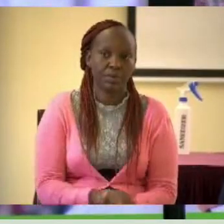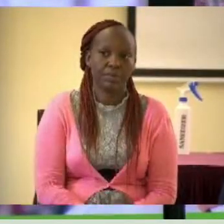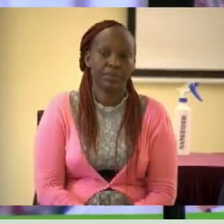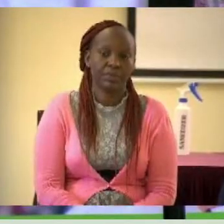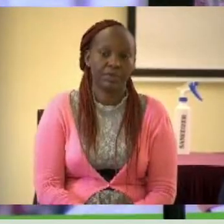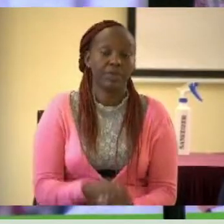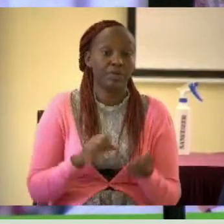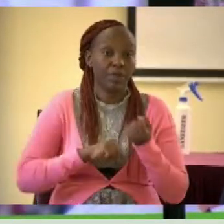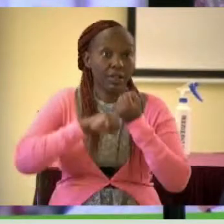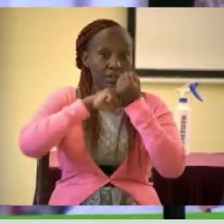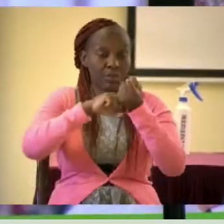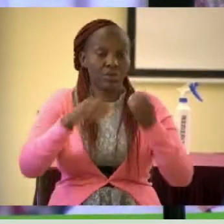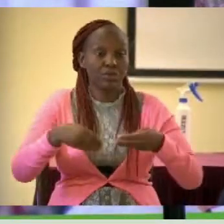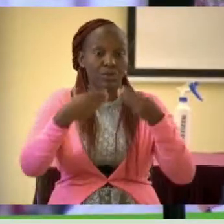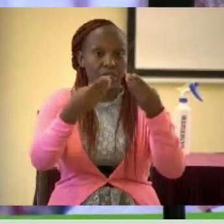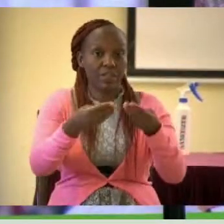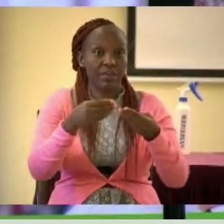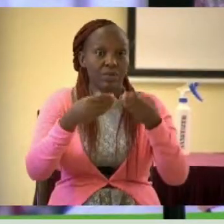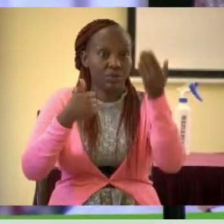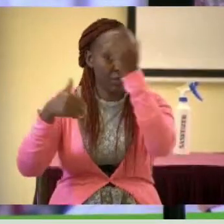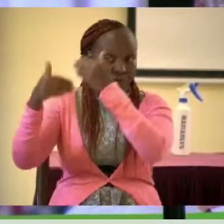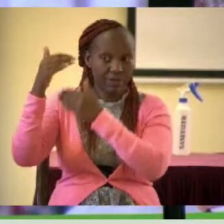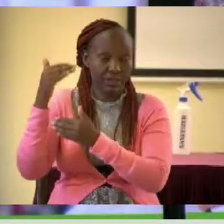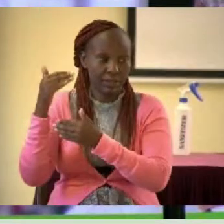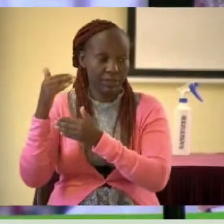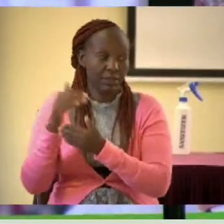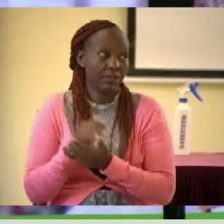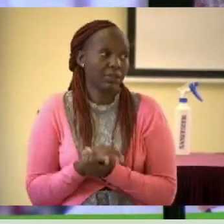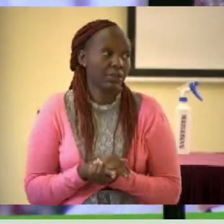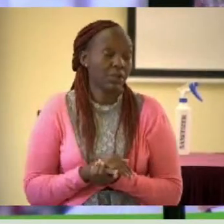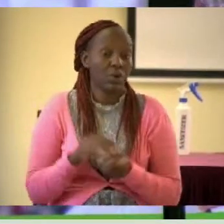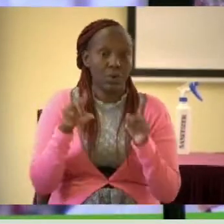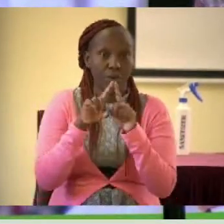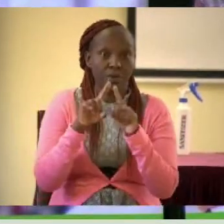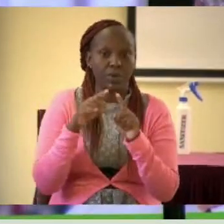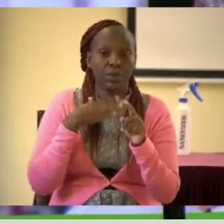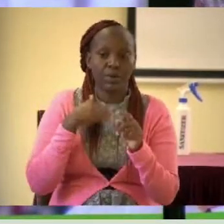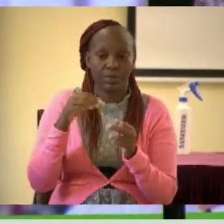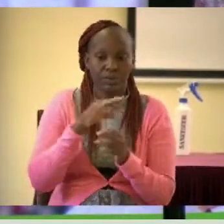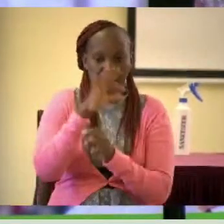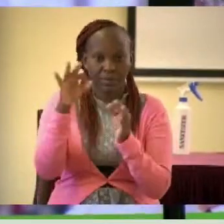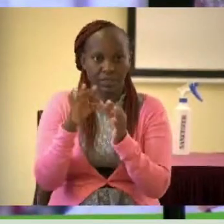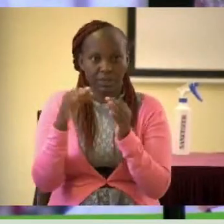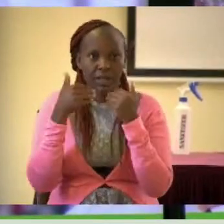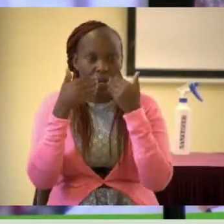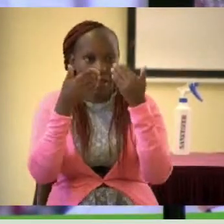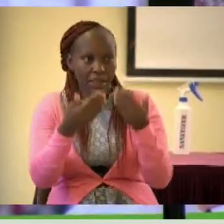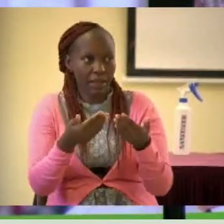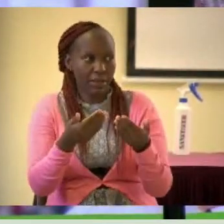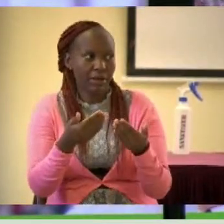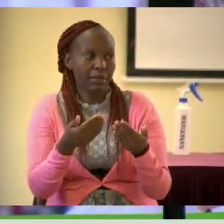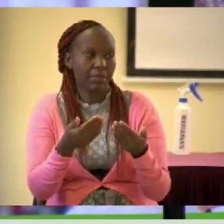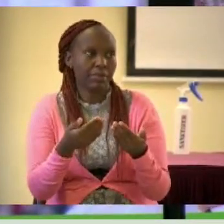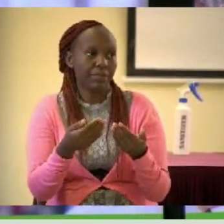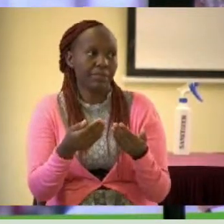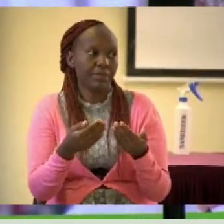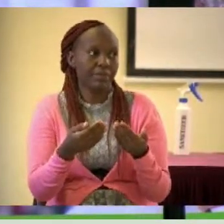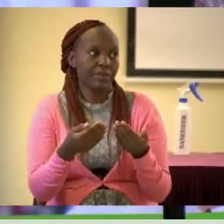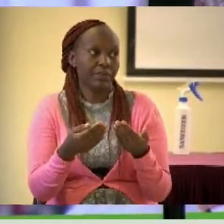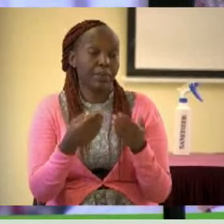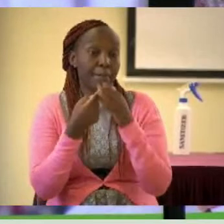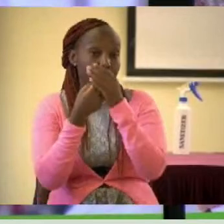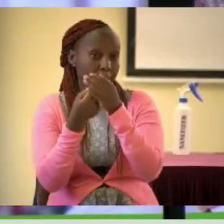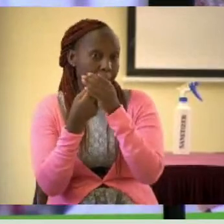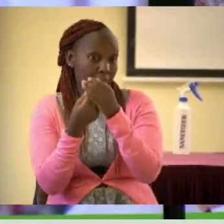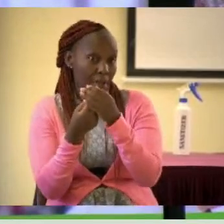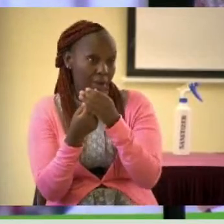for the support you are giving to Egerton University. I also want to specifically thank the